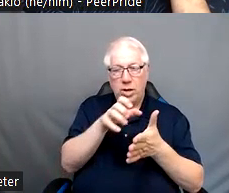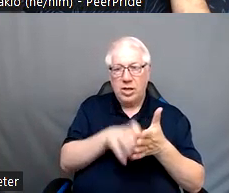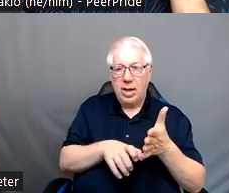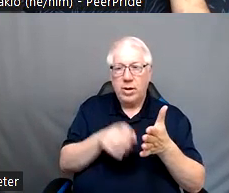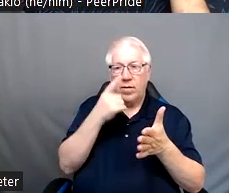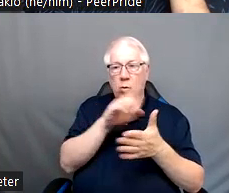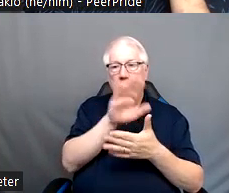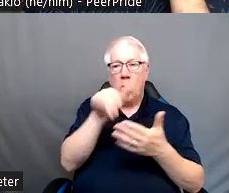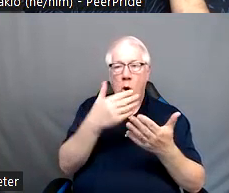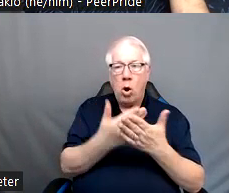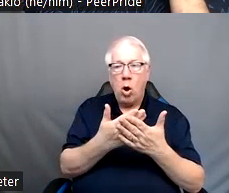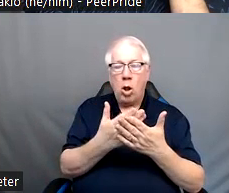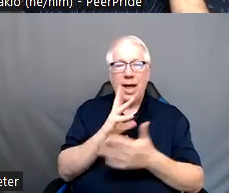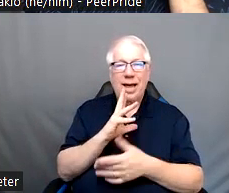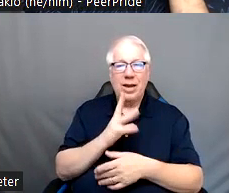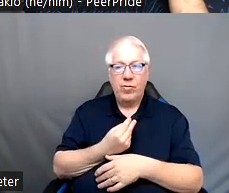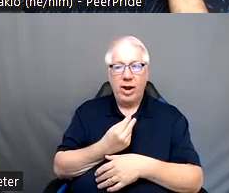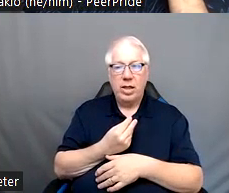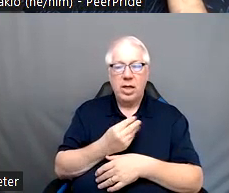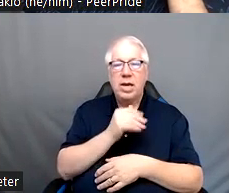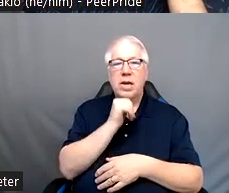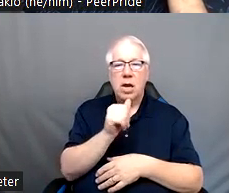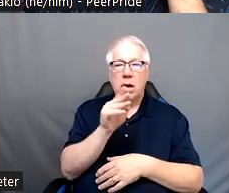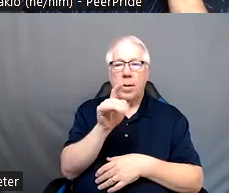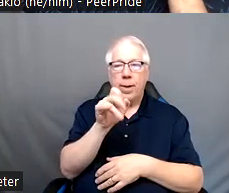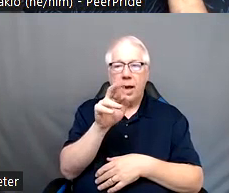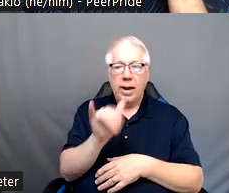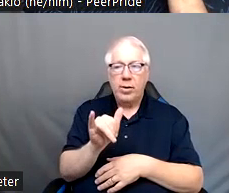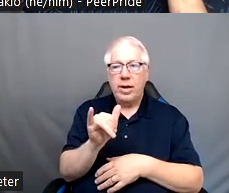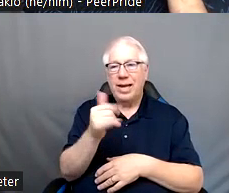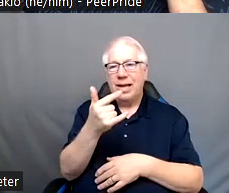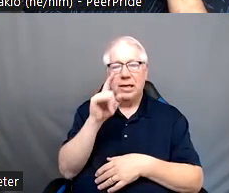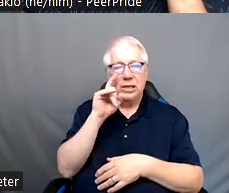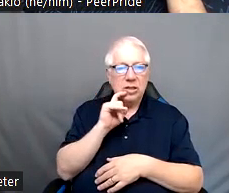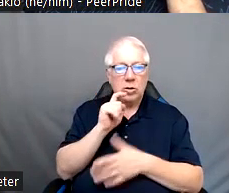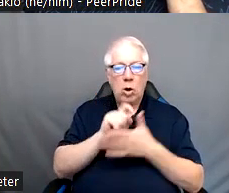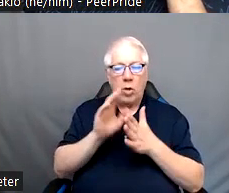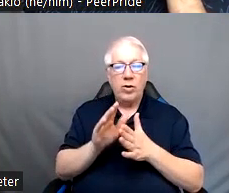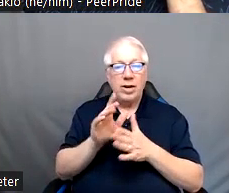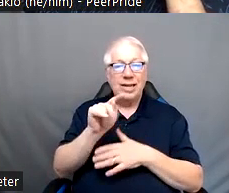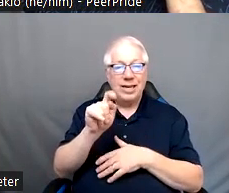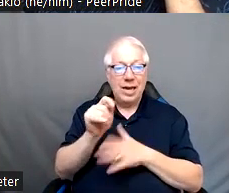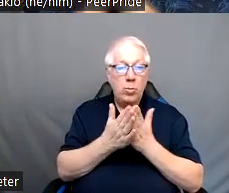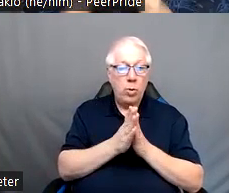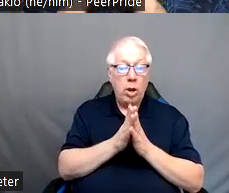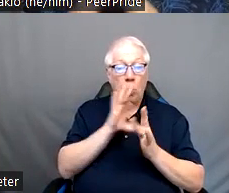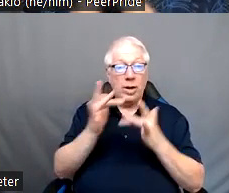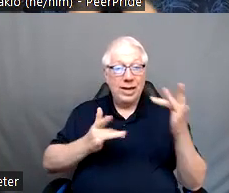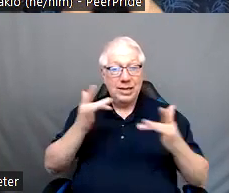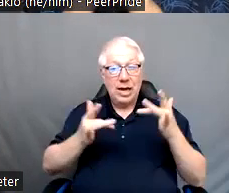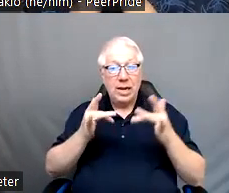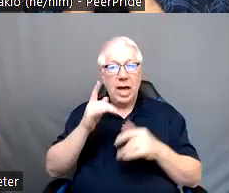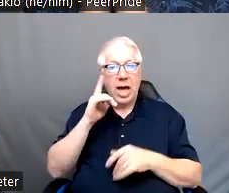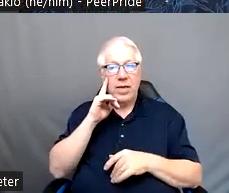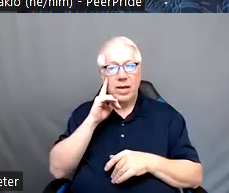an all trans and non-binary and gender expansive authored textbook, which was really exciting. I think that was the first